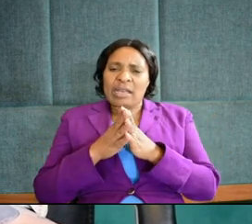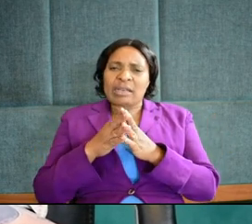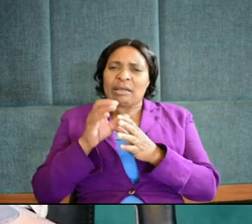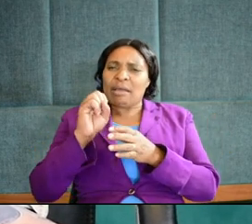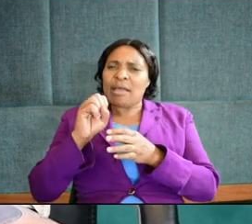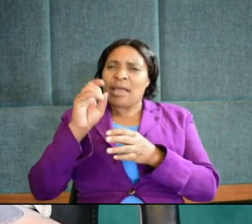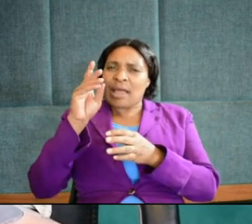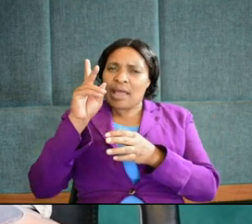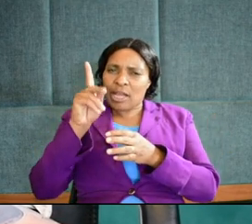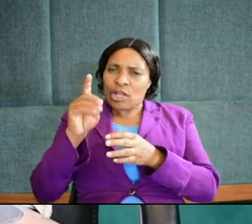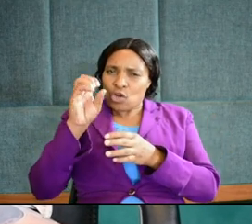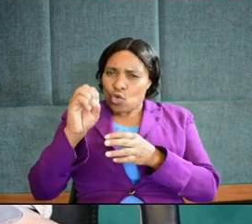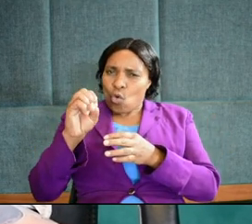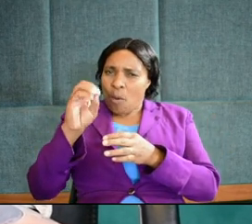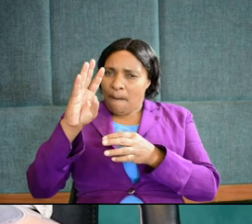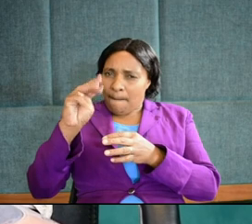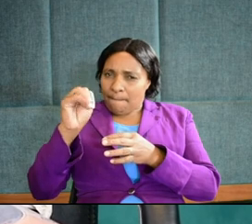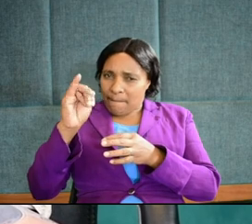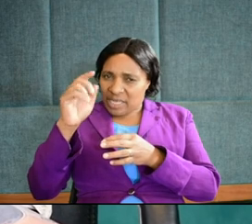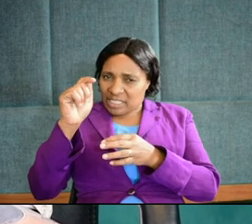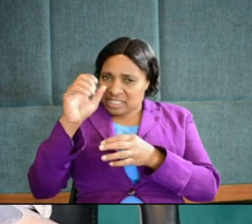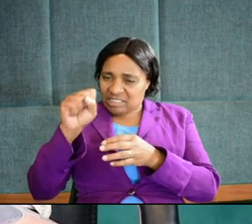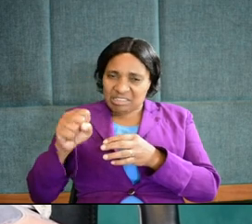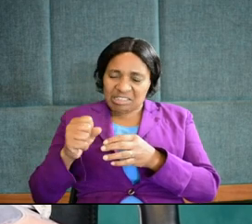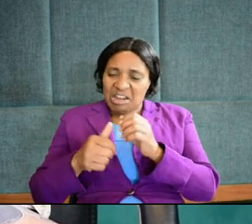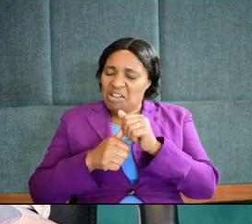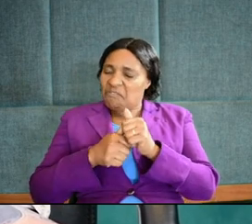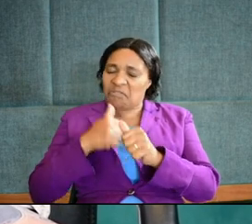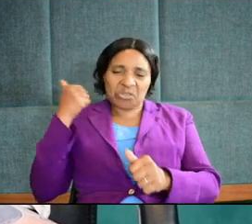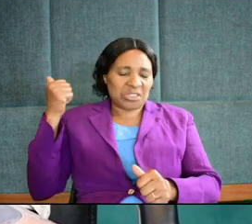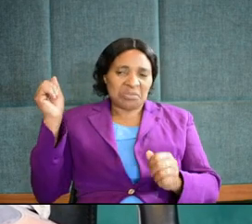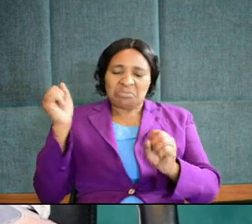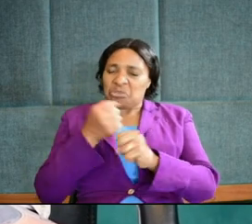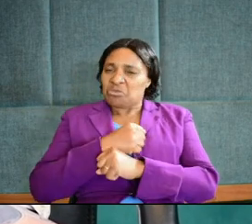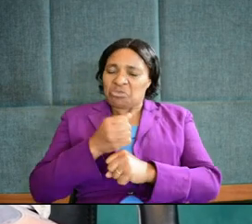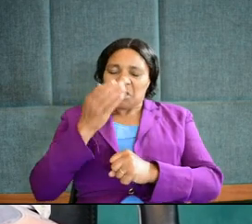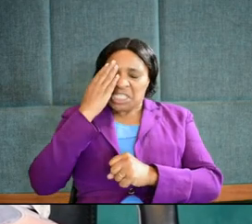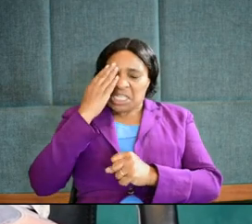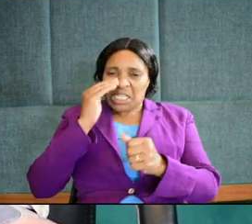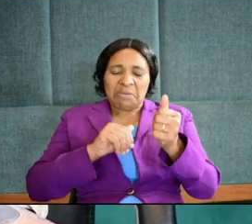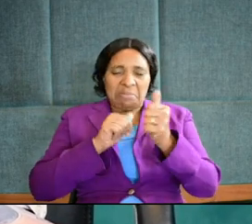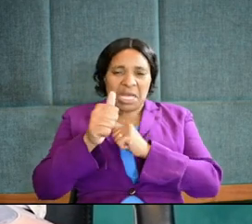the Edomites refused that the Israelites could not pass in their land.